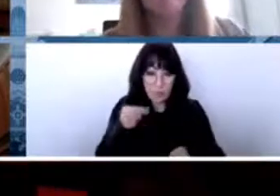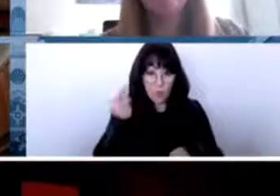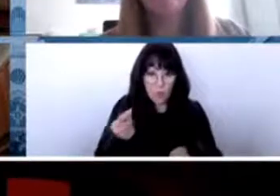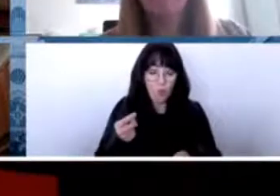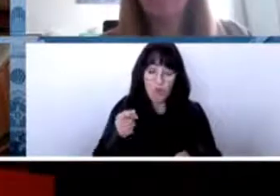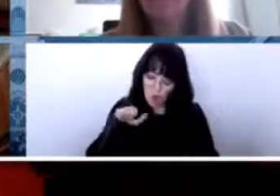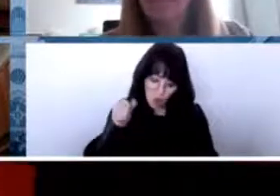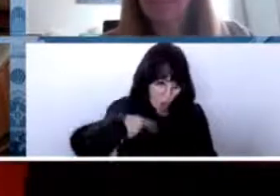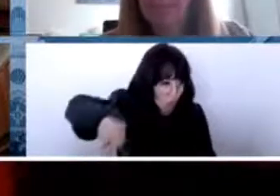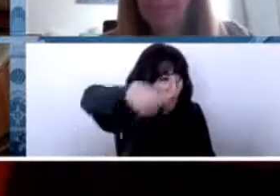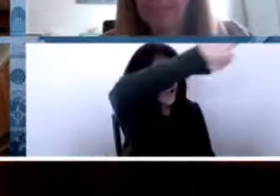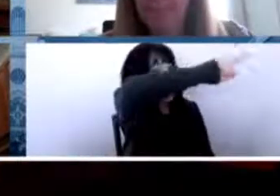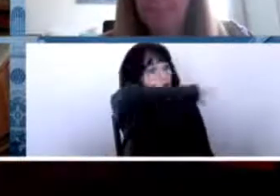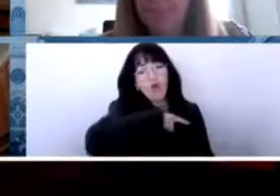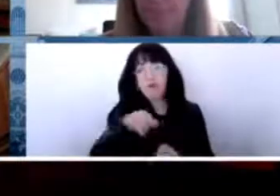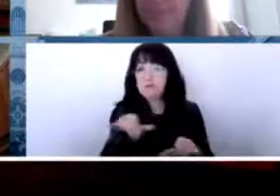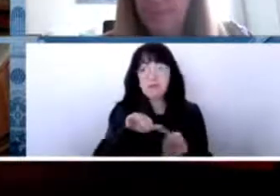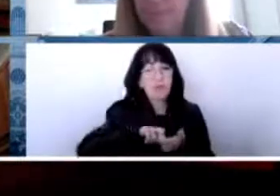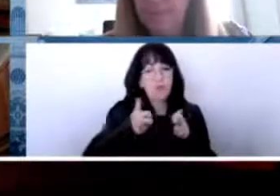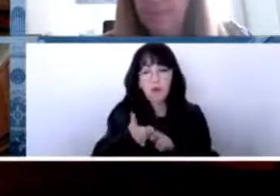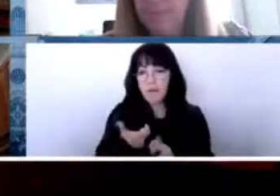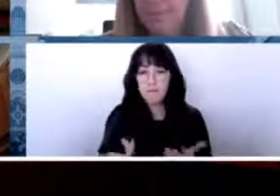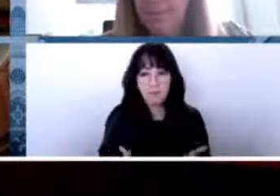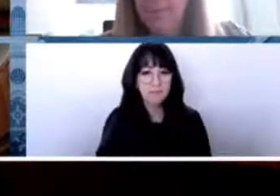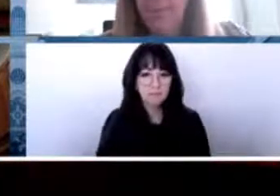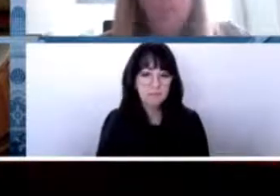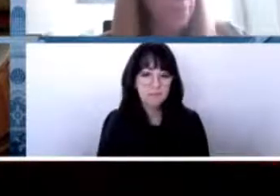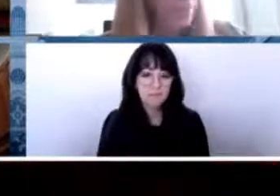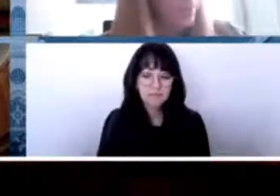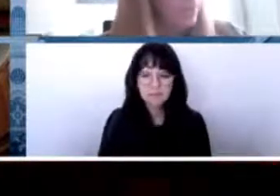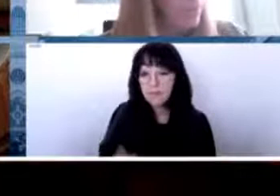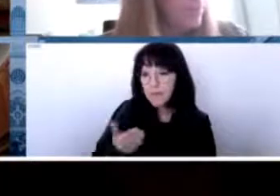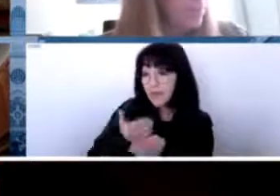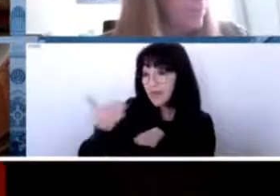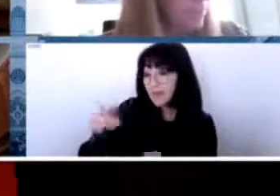The next question is going to come from Cody Decker from